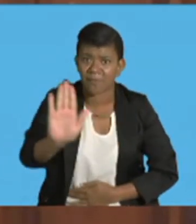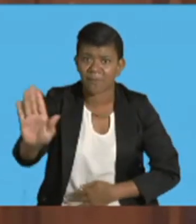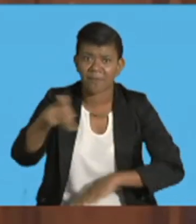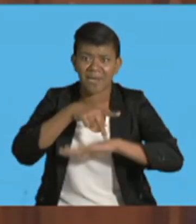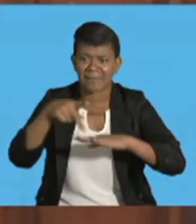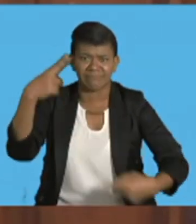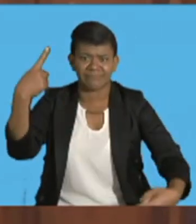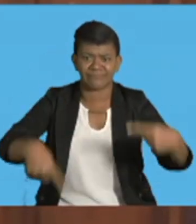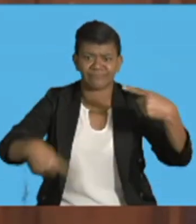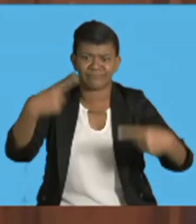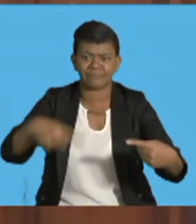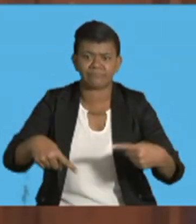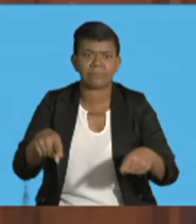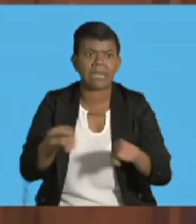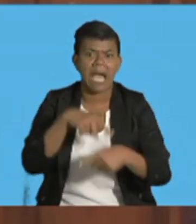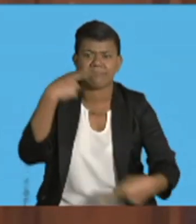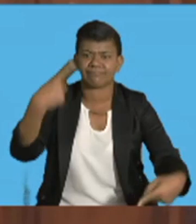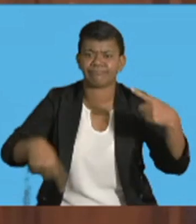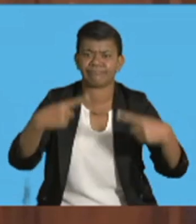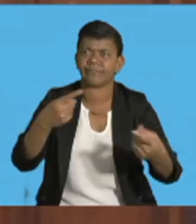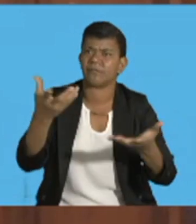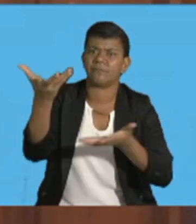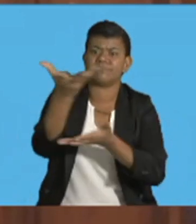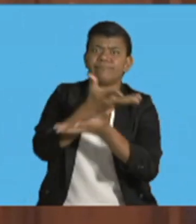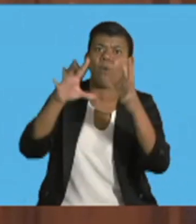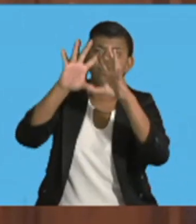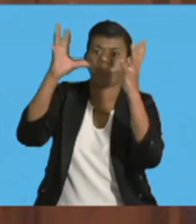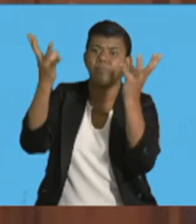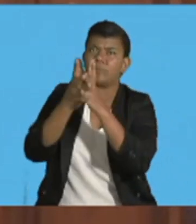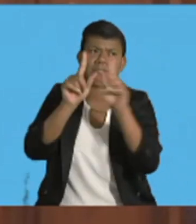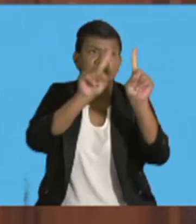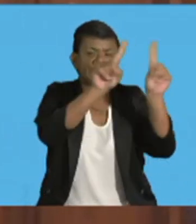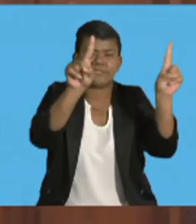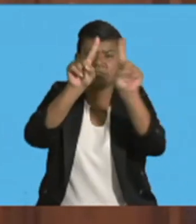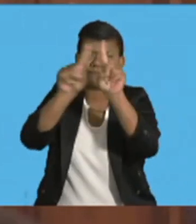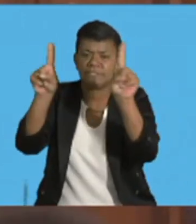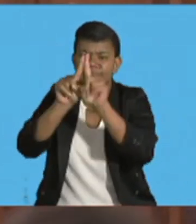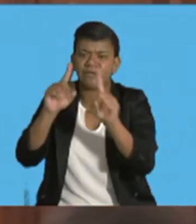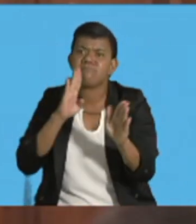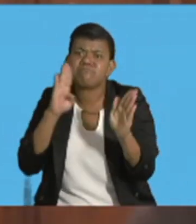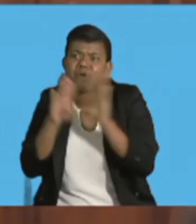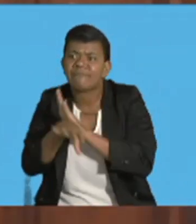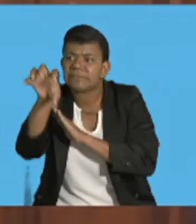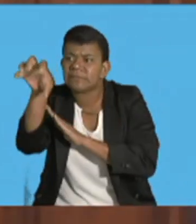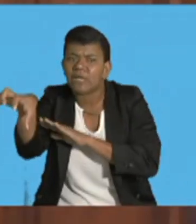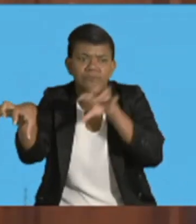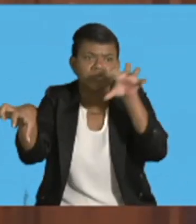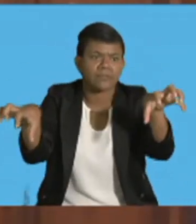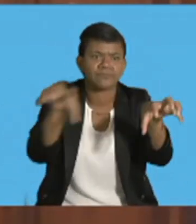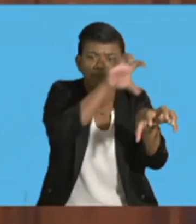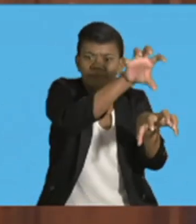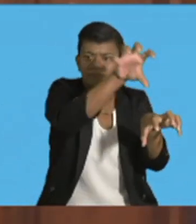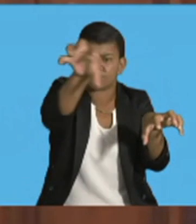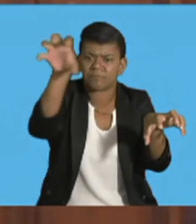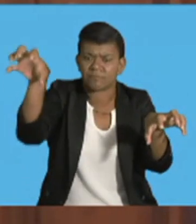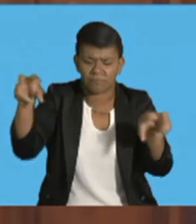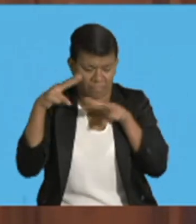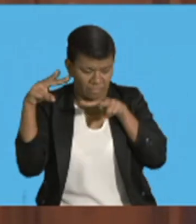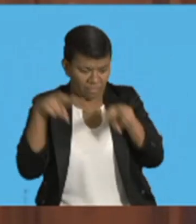planet. Education, healthcare, decent jobs and economic opportunities, respect for human rights and the rule of